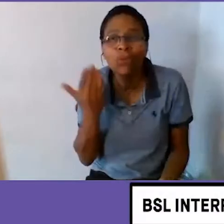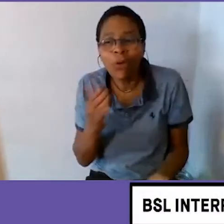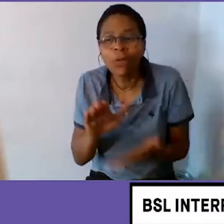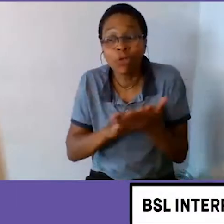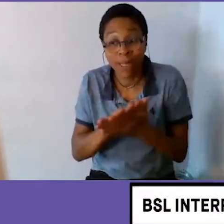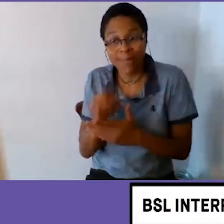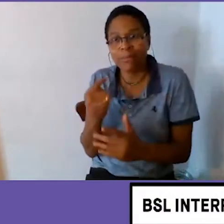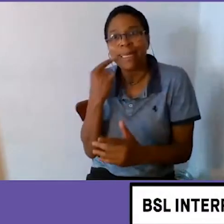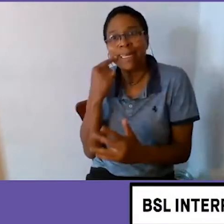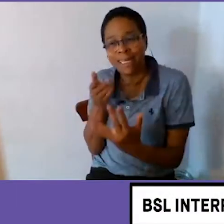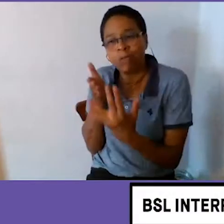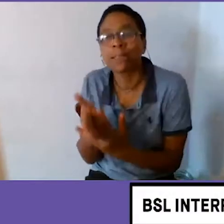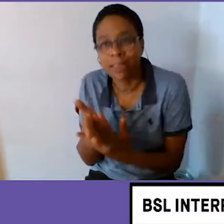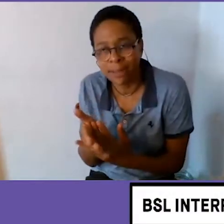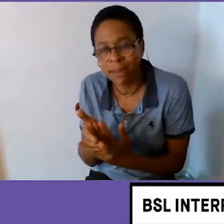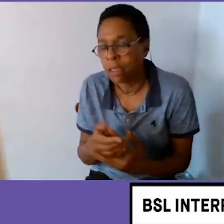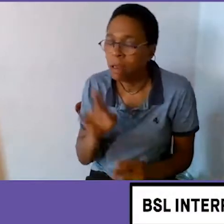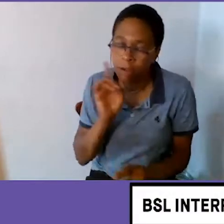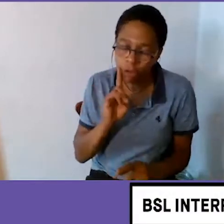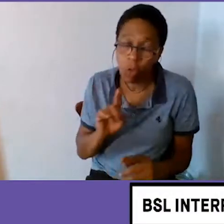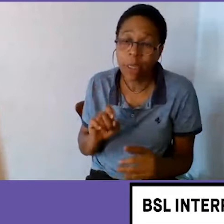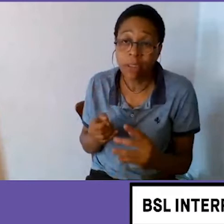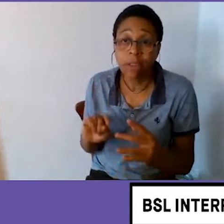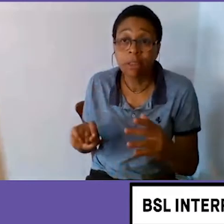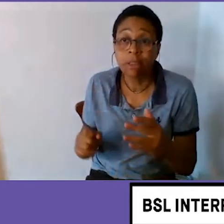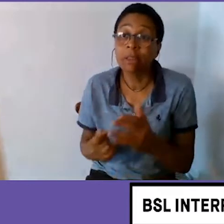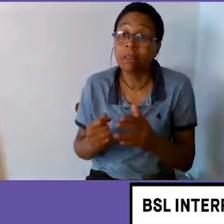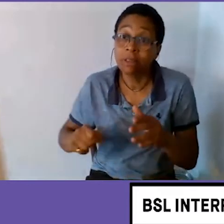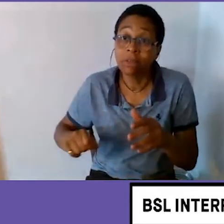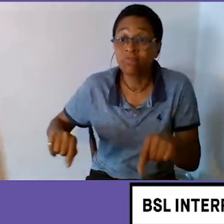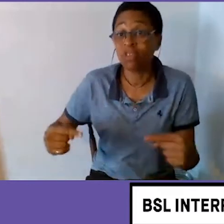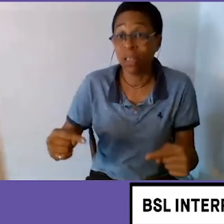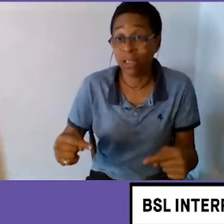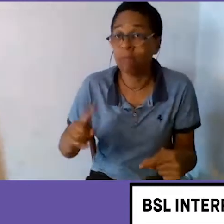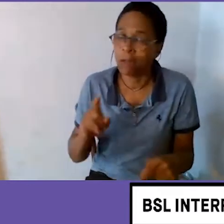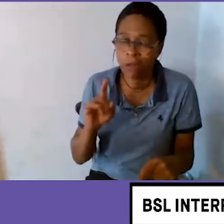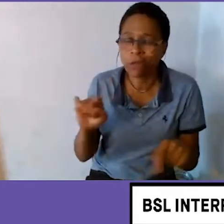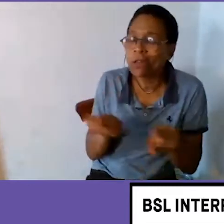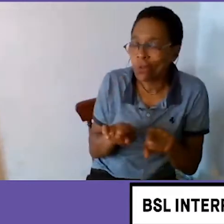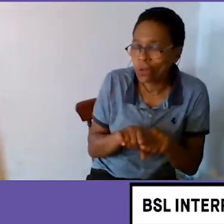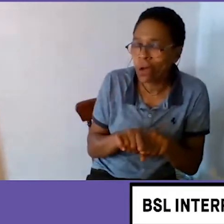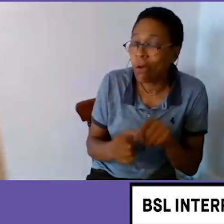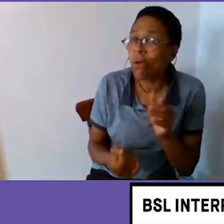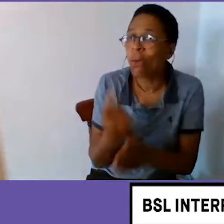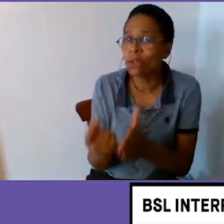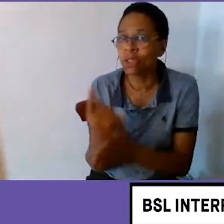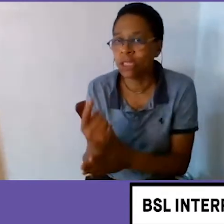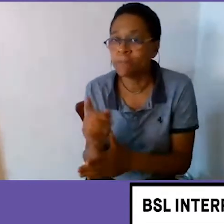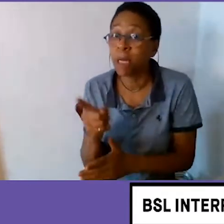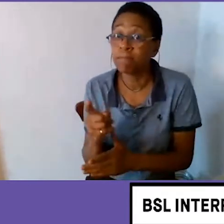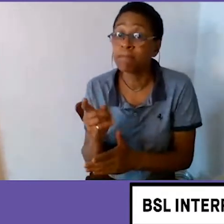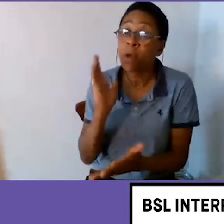access. So they were challenges. There's also opportunities. For the physical screening, finding